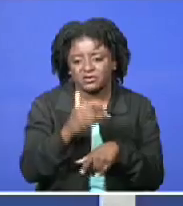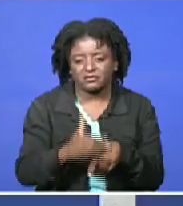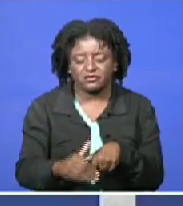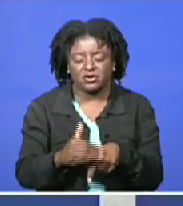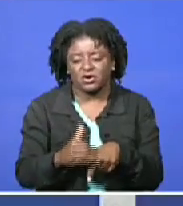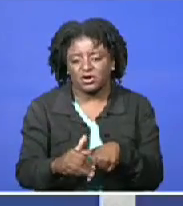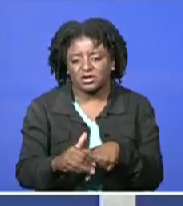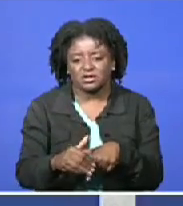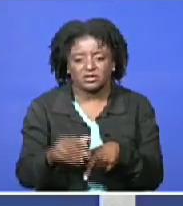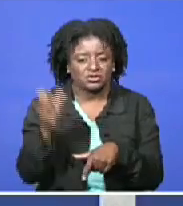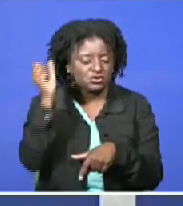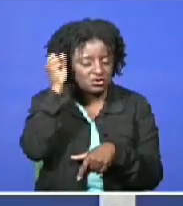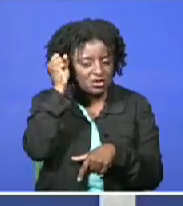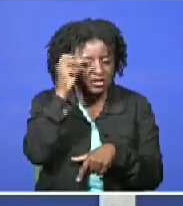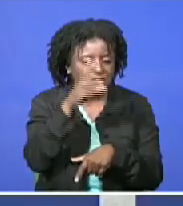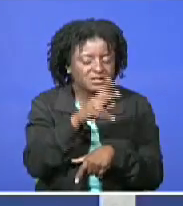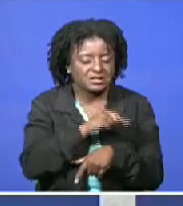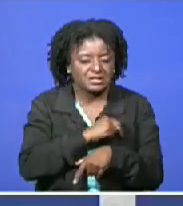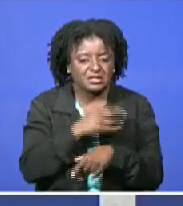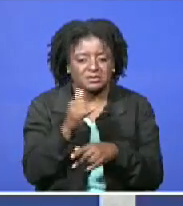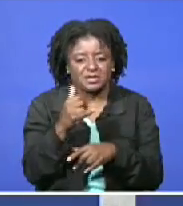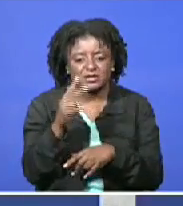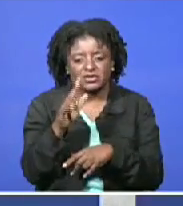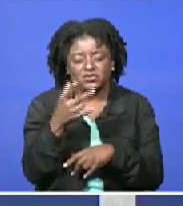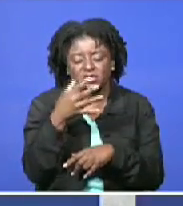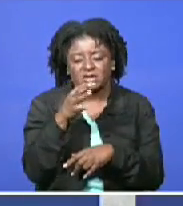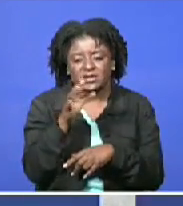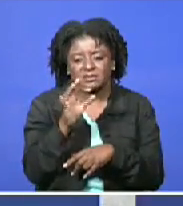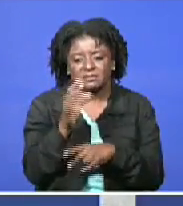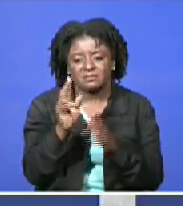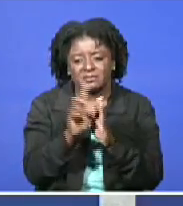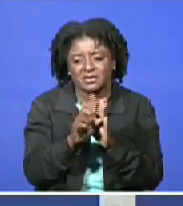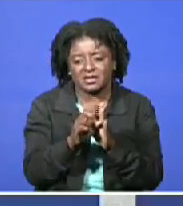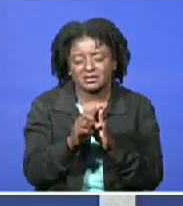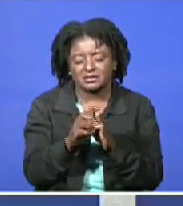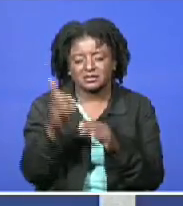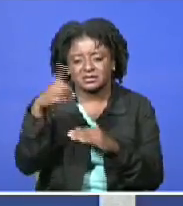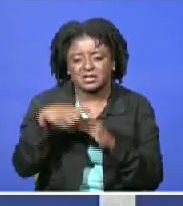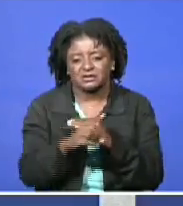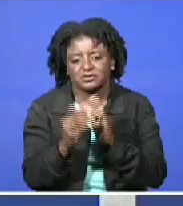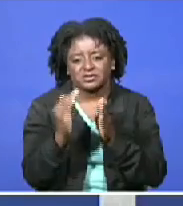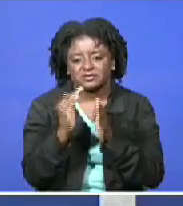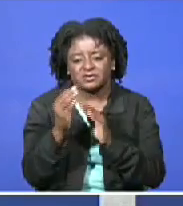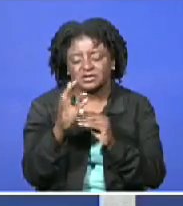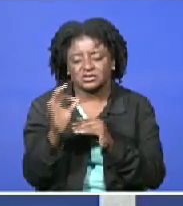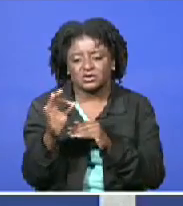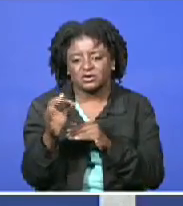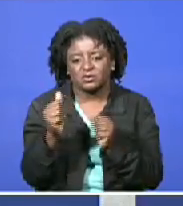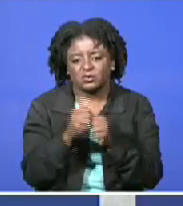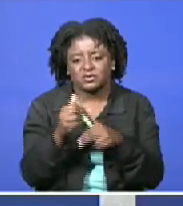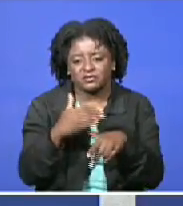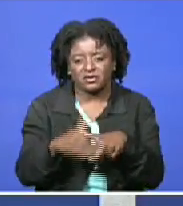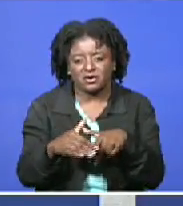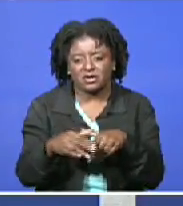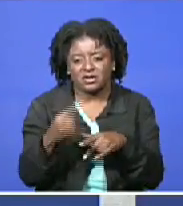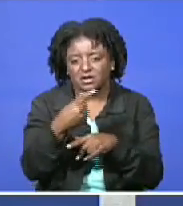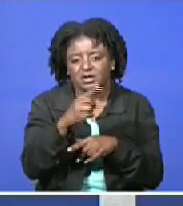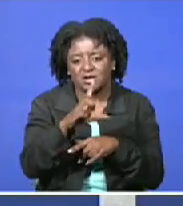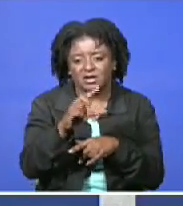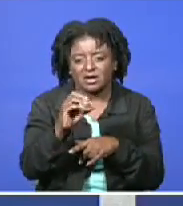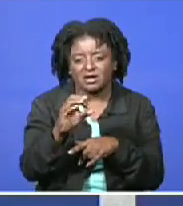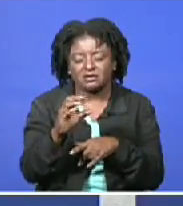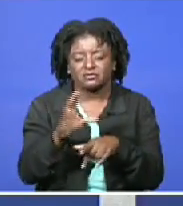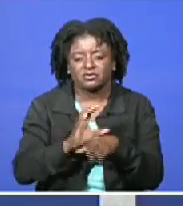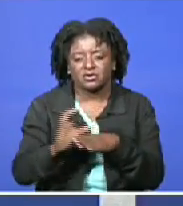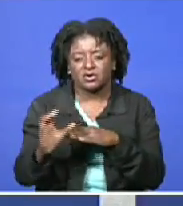just 3 minutes and had one steal for Coach Gillette McPhee-McQuinn. The Dolphins face off with Florida Gulf Coast on Sunday with an automatic bid to the